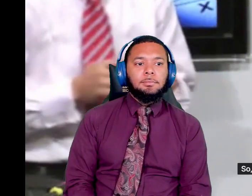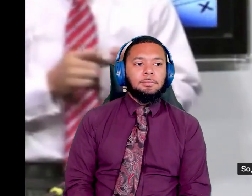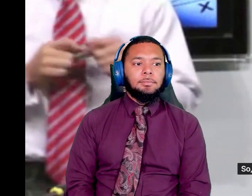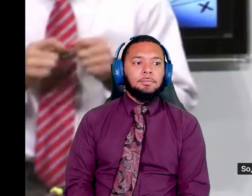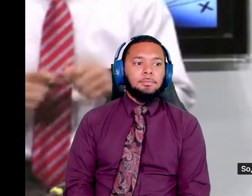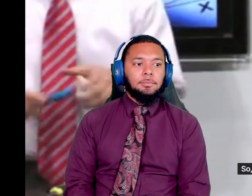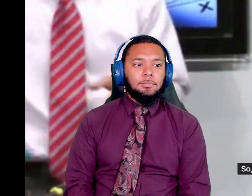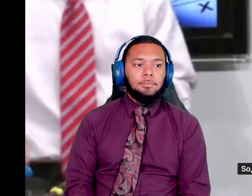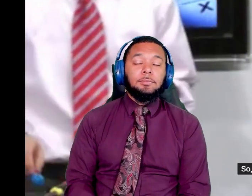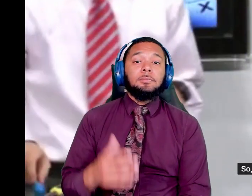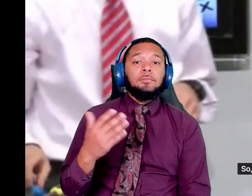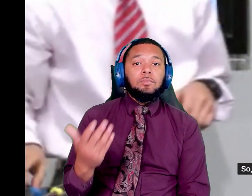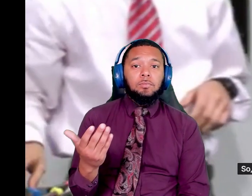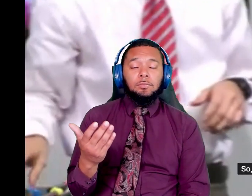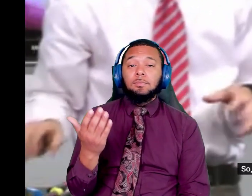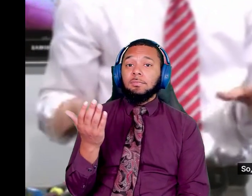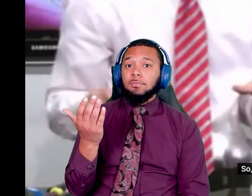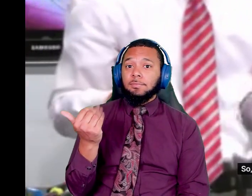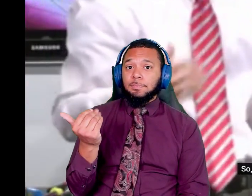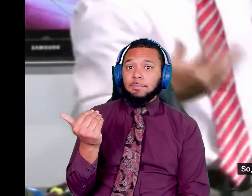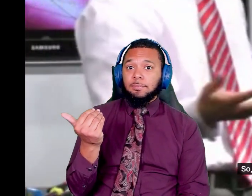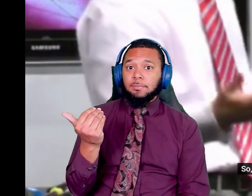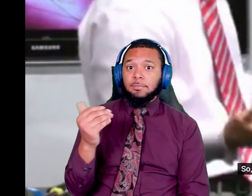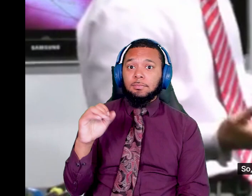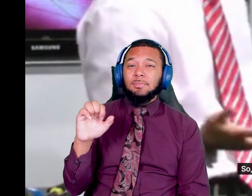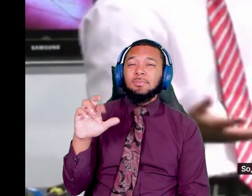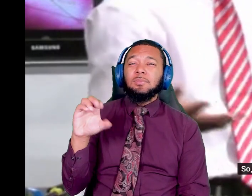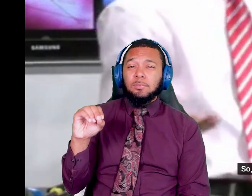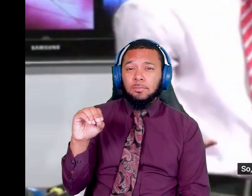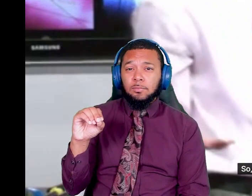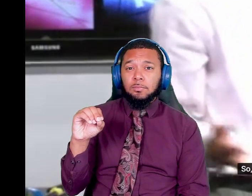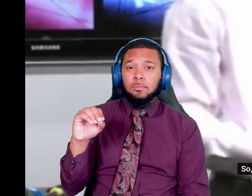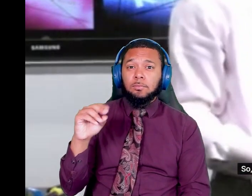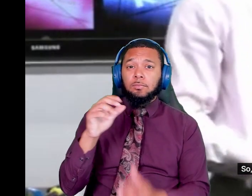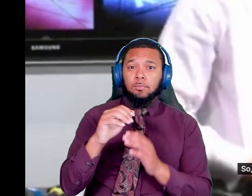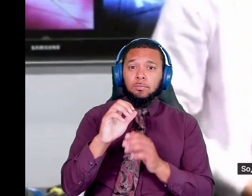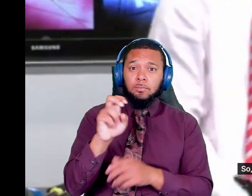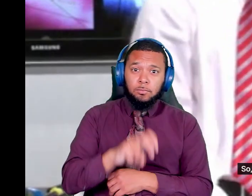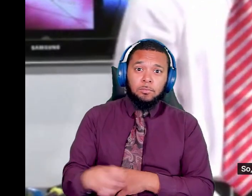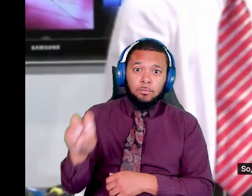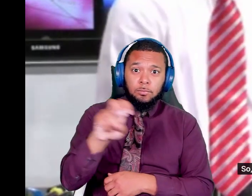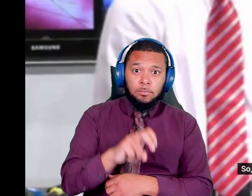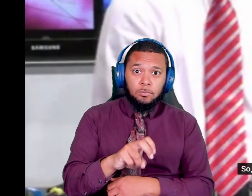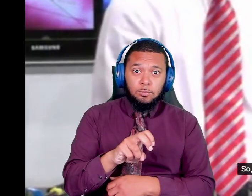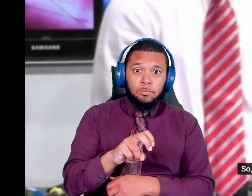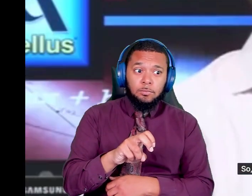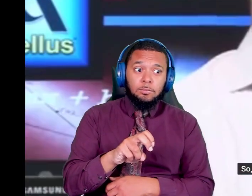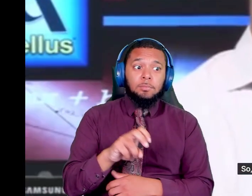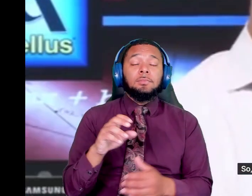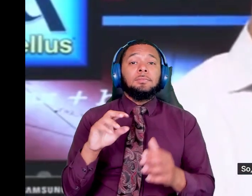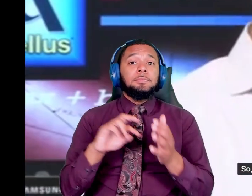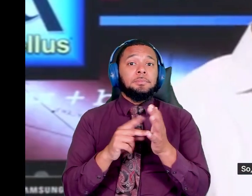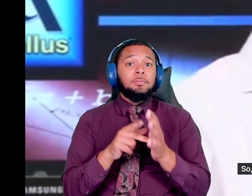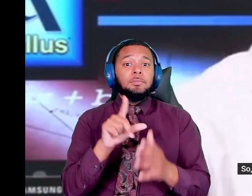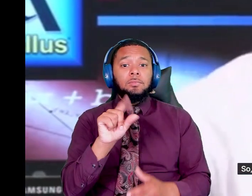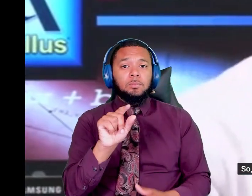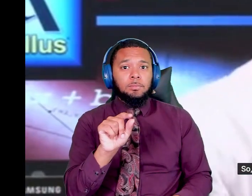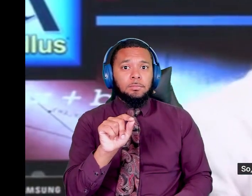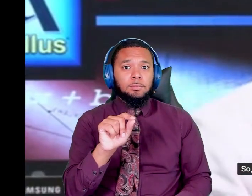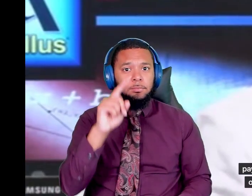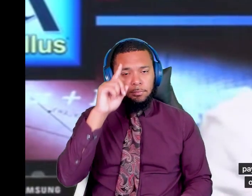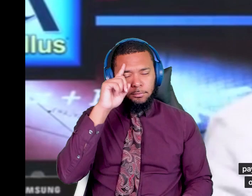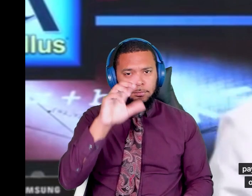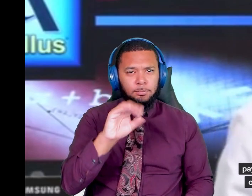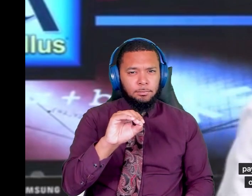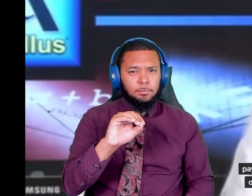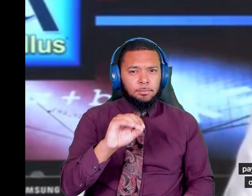So a 15 euro tour is the same thing as a $20.40 tour. So